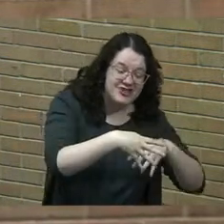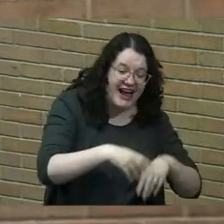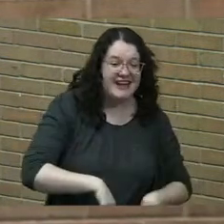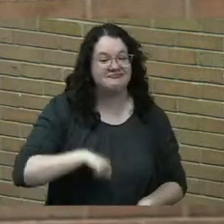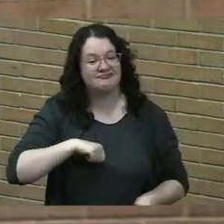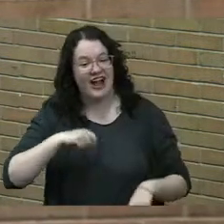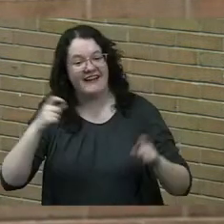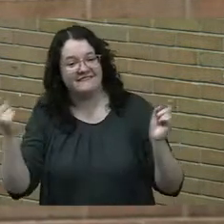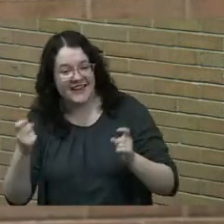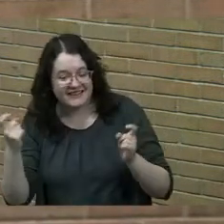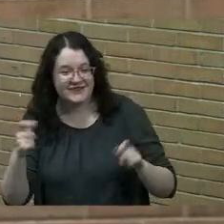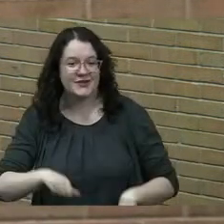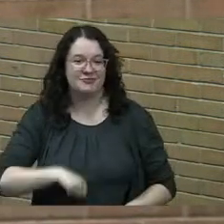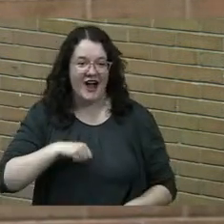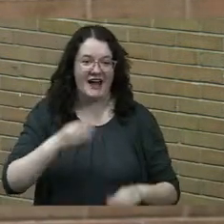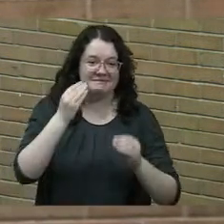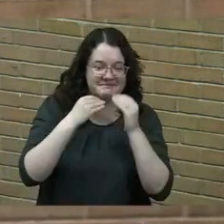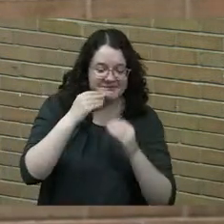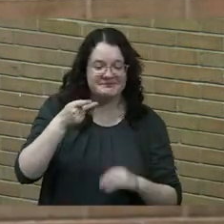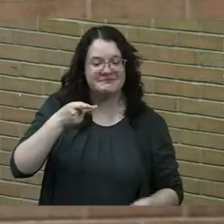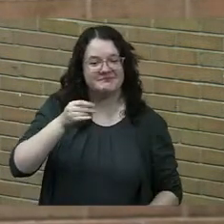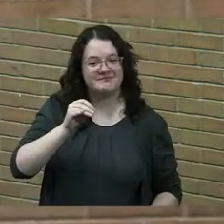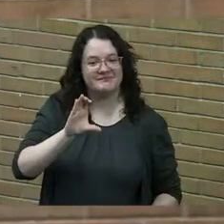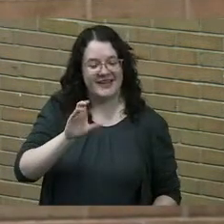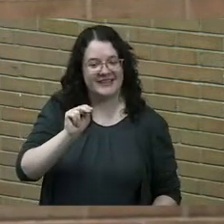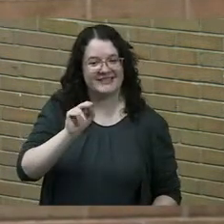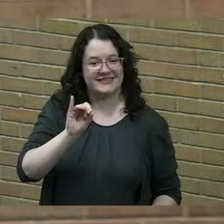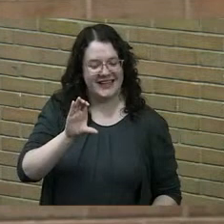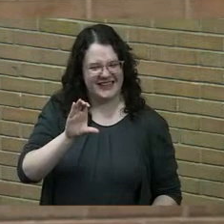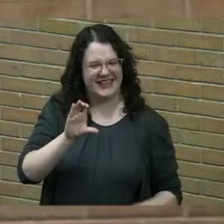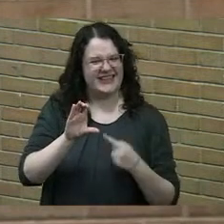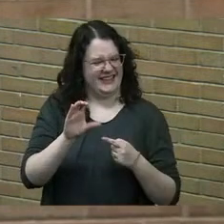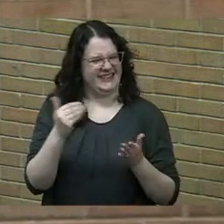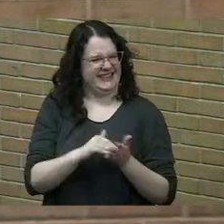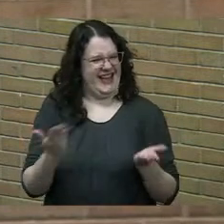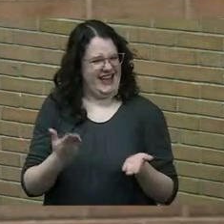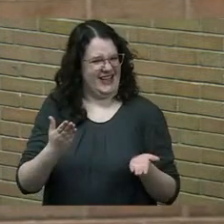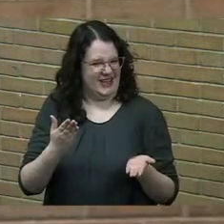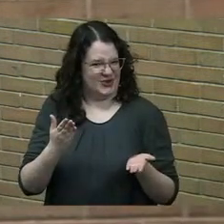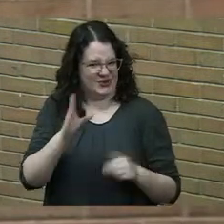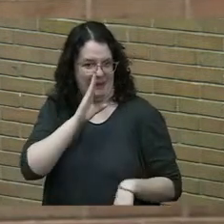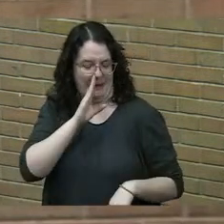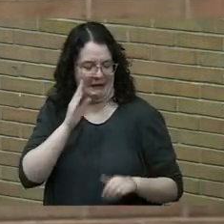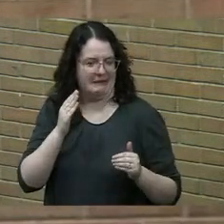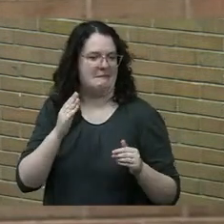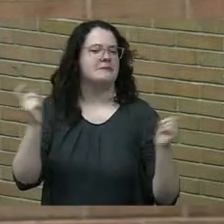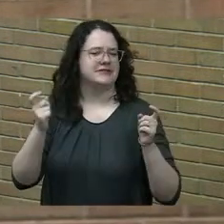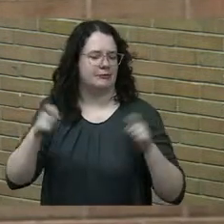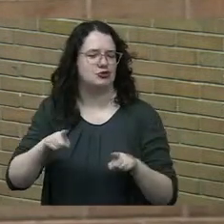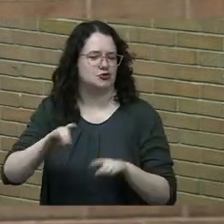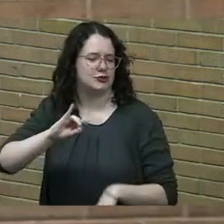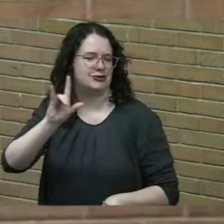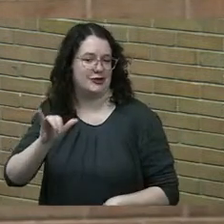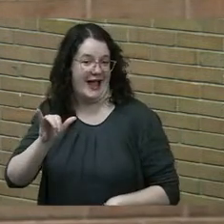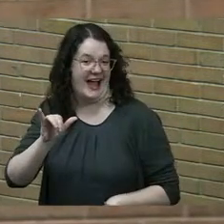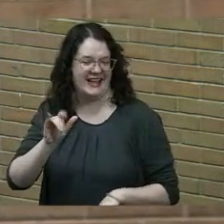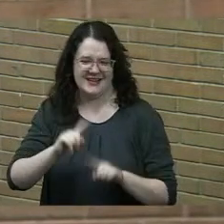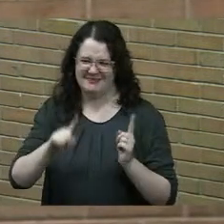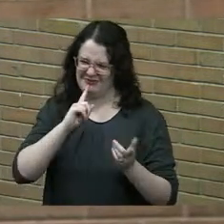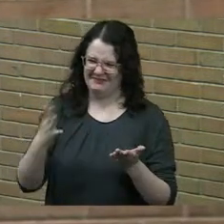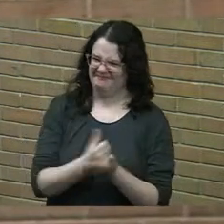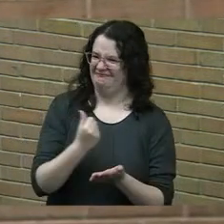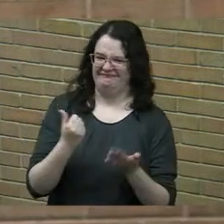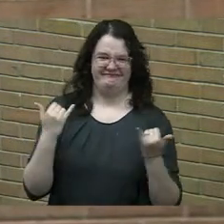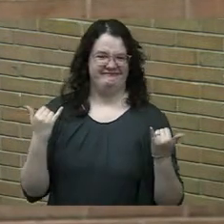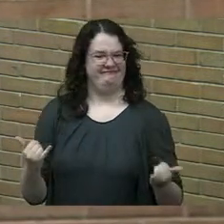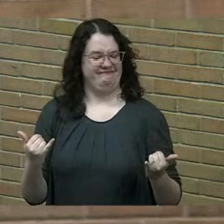Pride Picnic. Again, that's in July here, but there's really no time like the present,